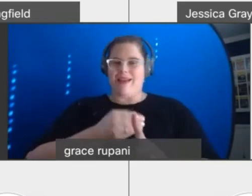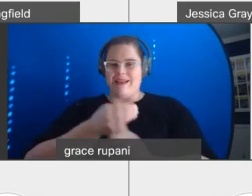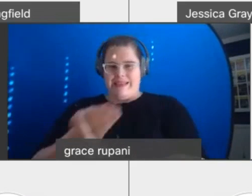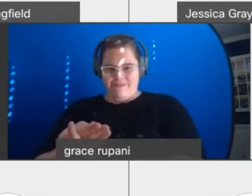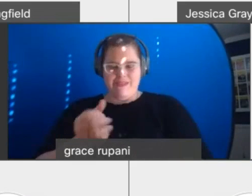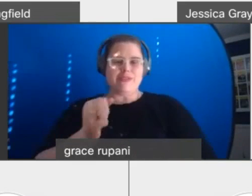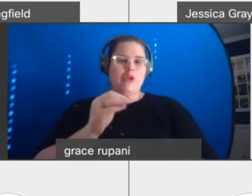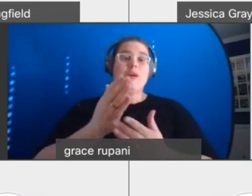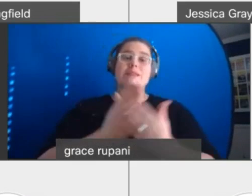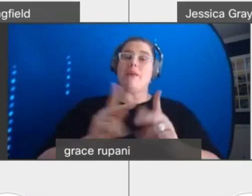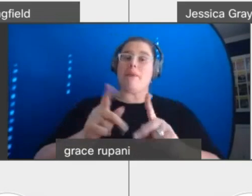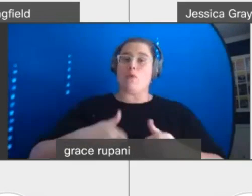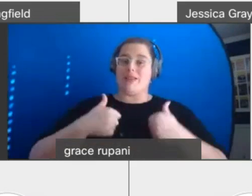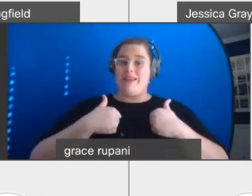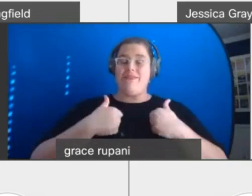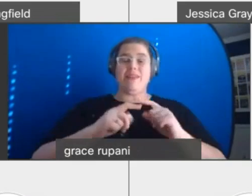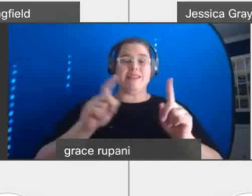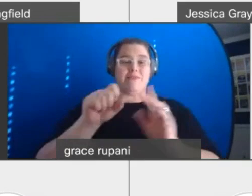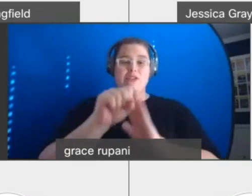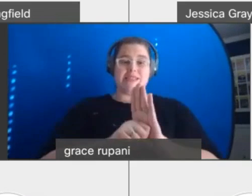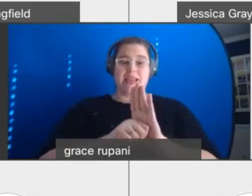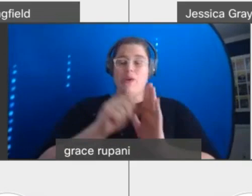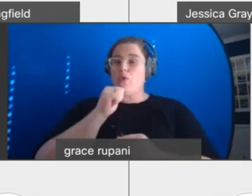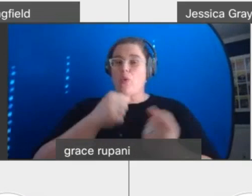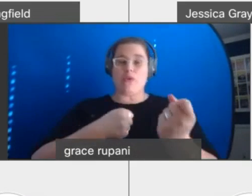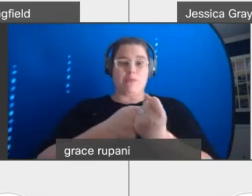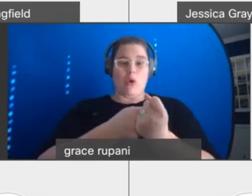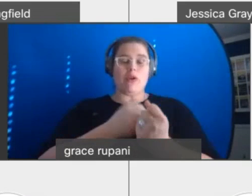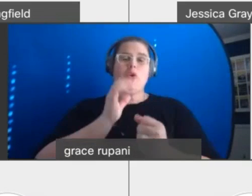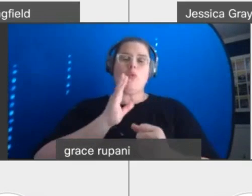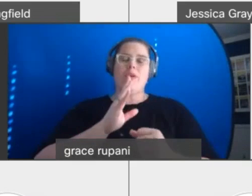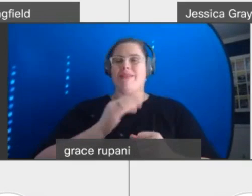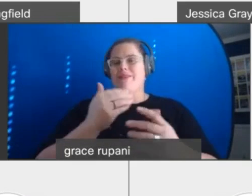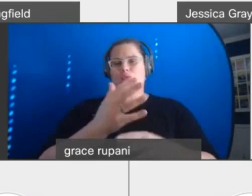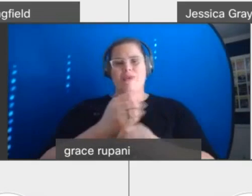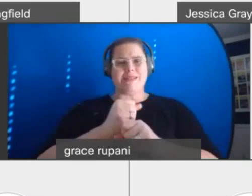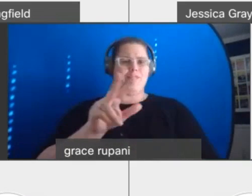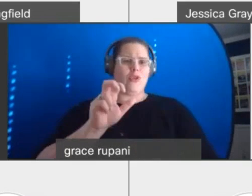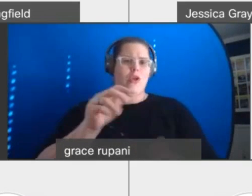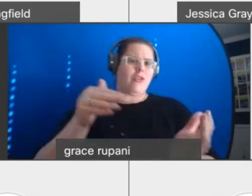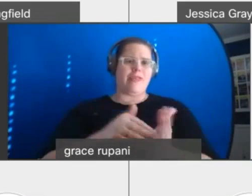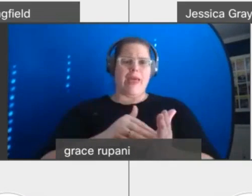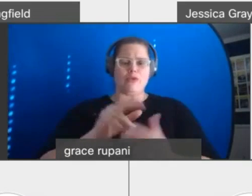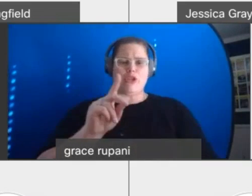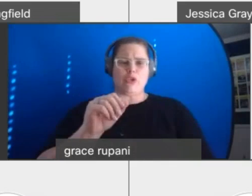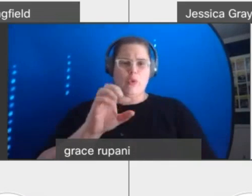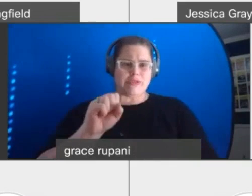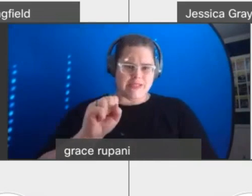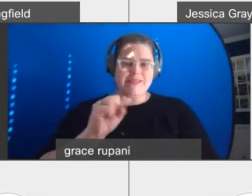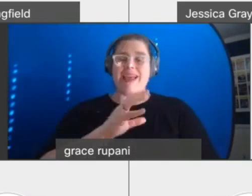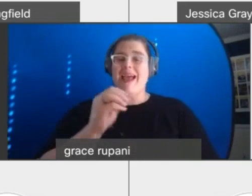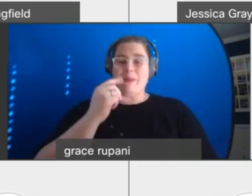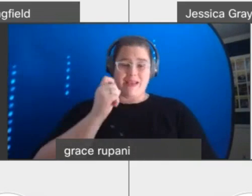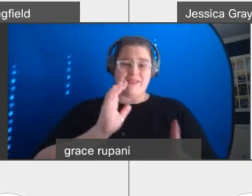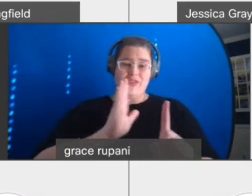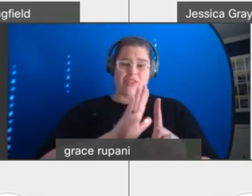going to be getting about 300,000 doses, and those people, because of their location, will be